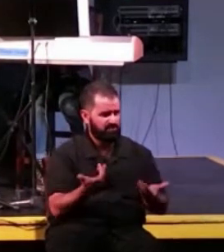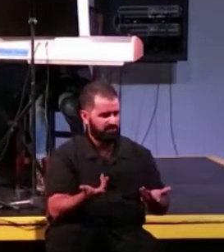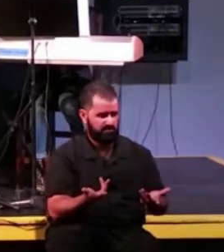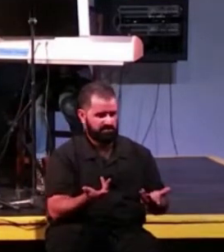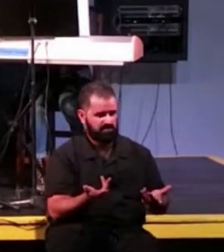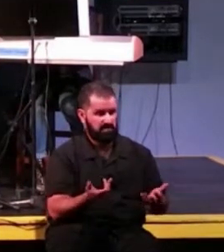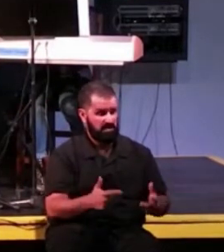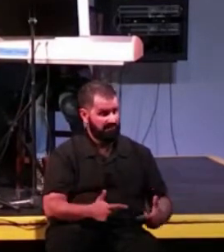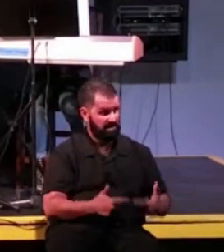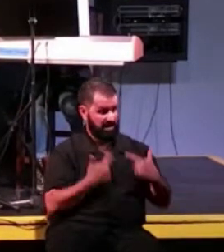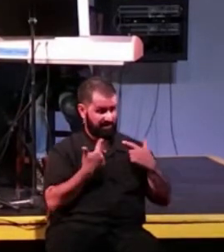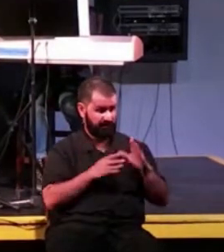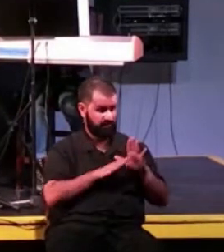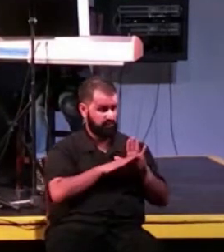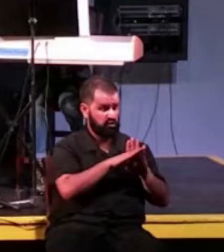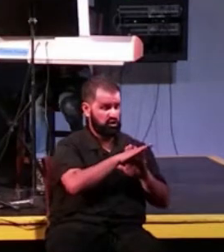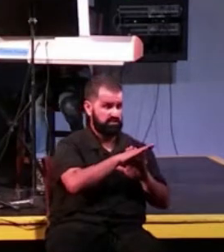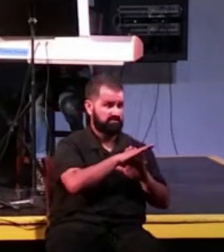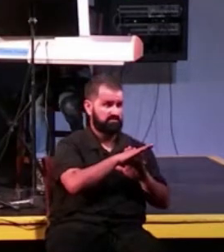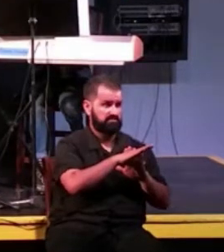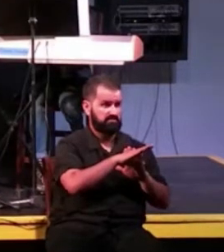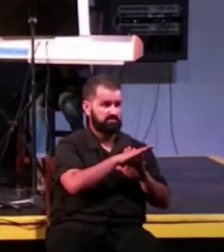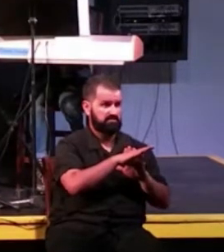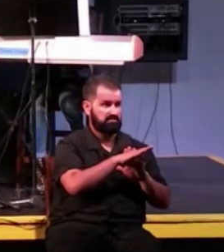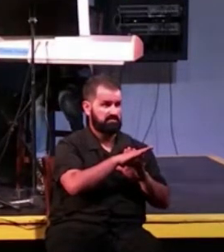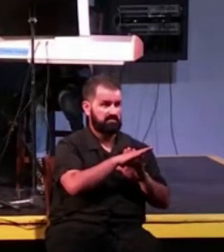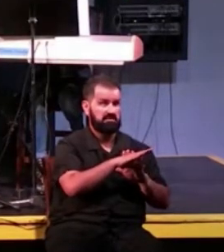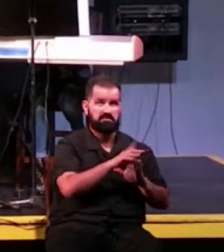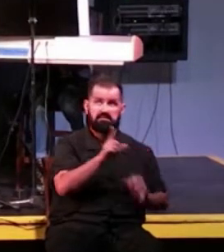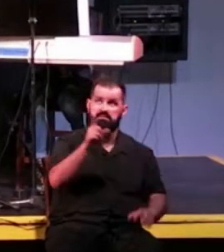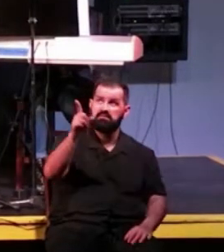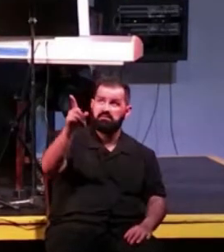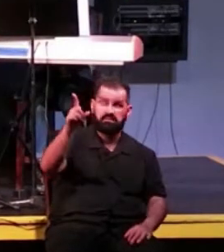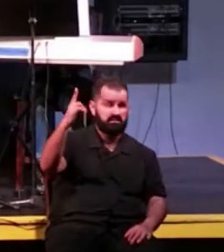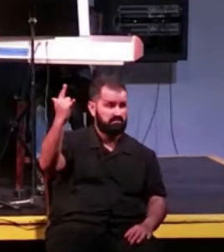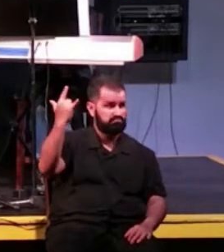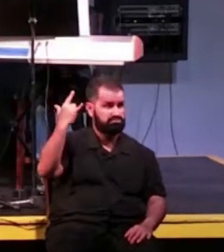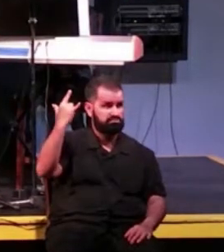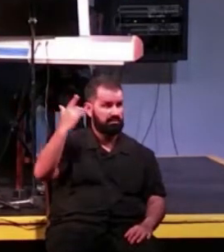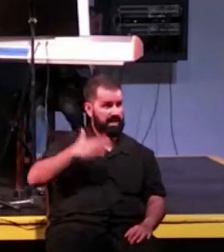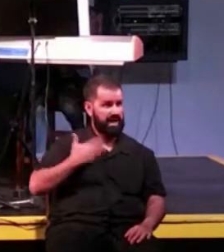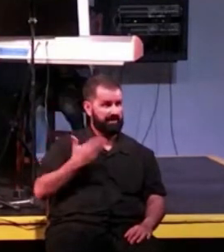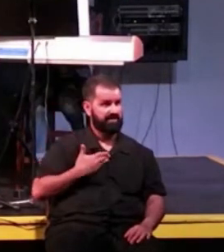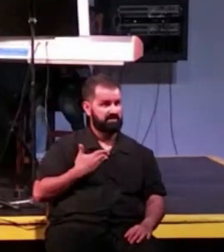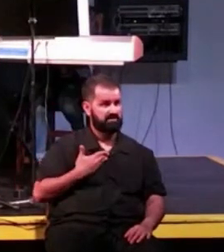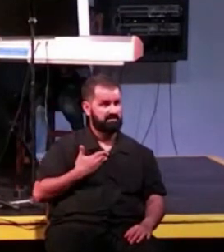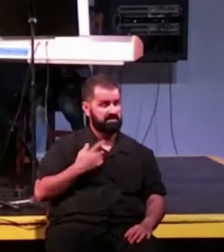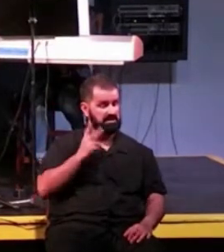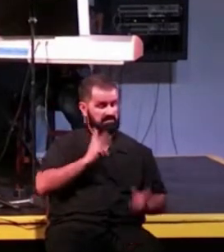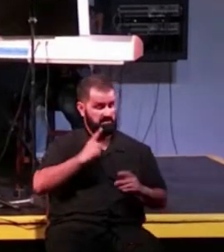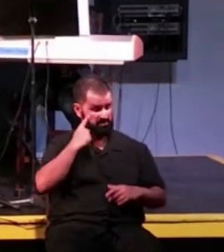When life is good, it must be because God is happy because I'm good.